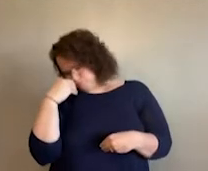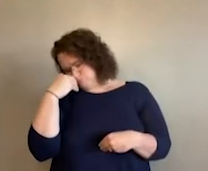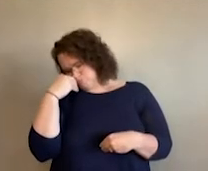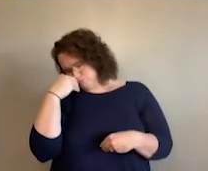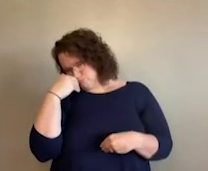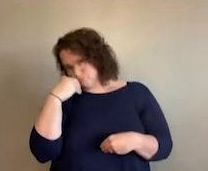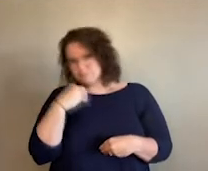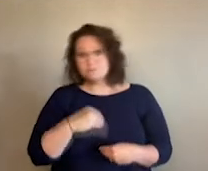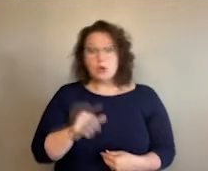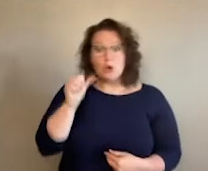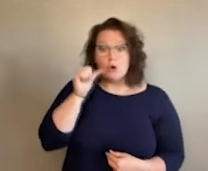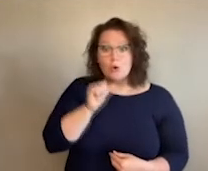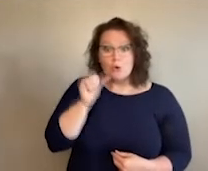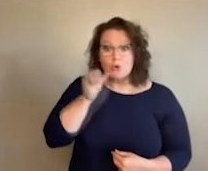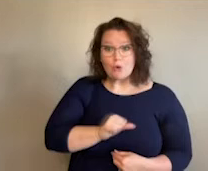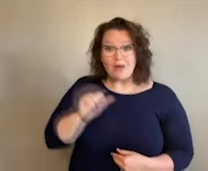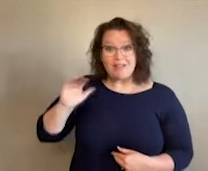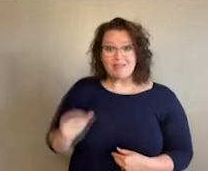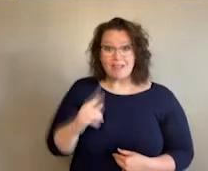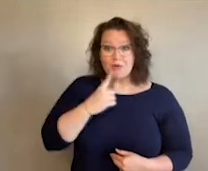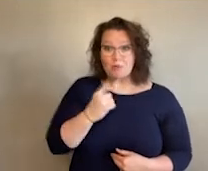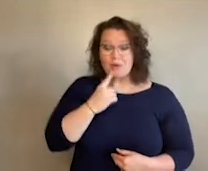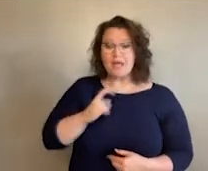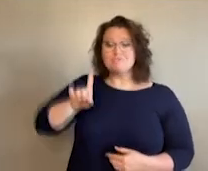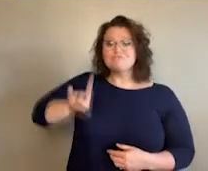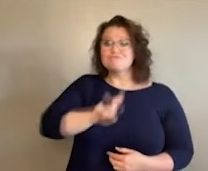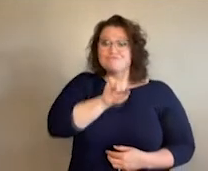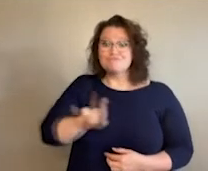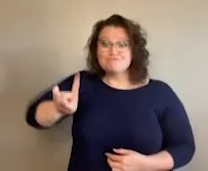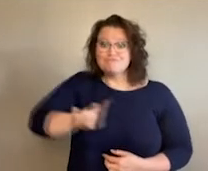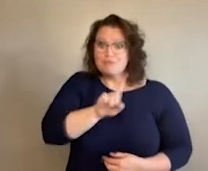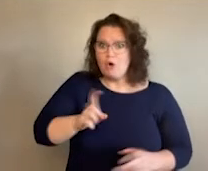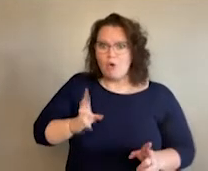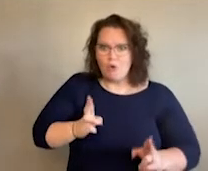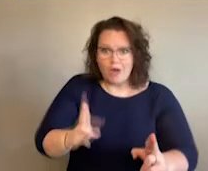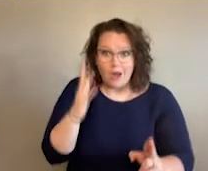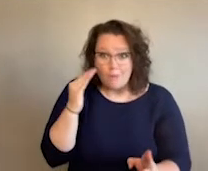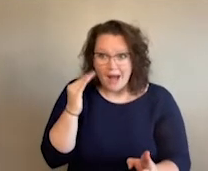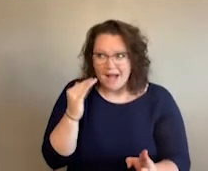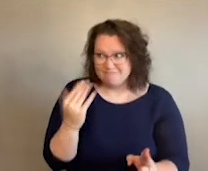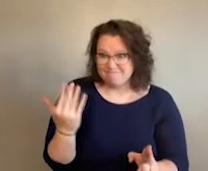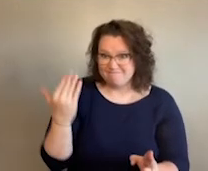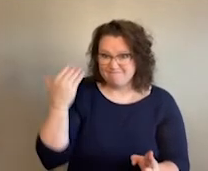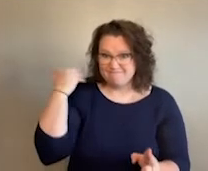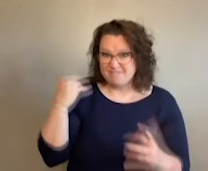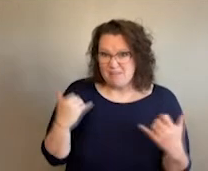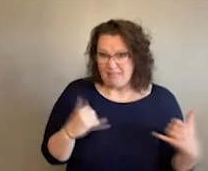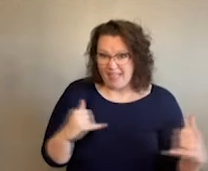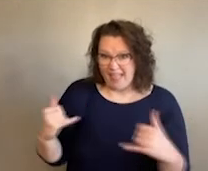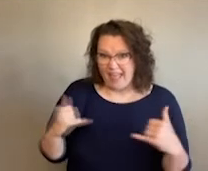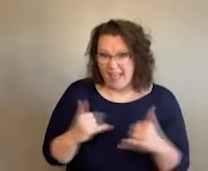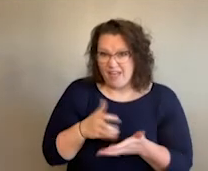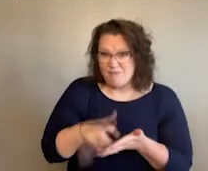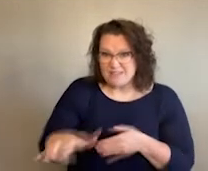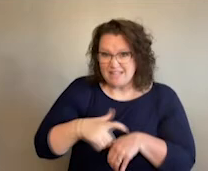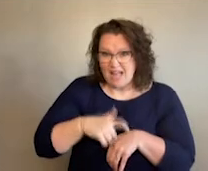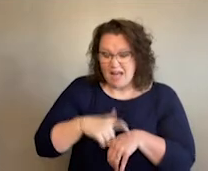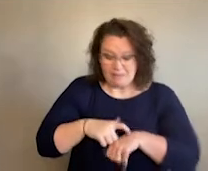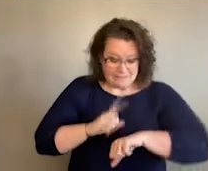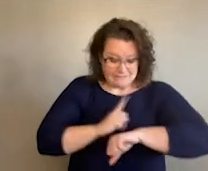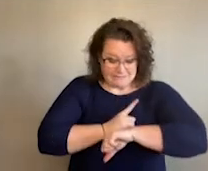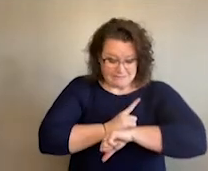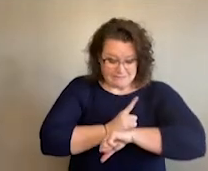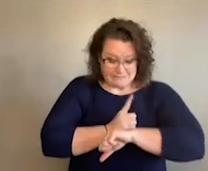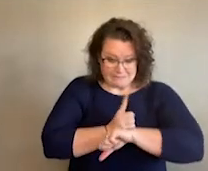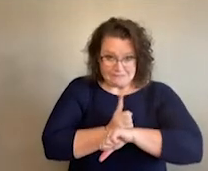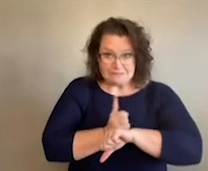before Little Red Riding Hood came running along, and she was in a great hurry, for she had spent a long time gathering flowers. There's that